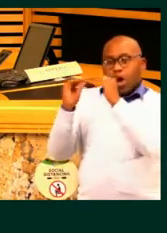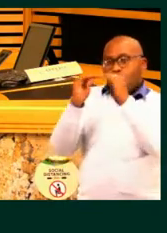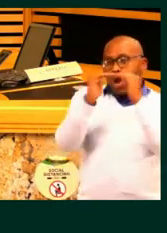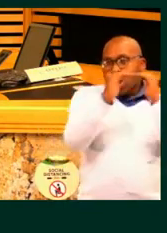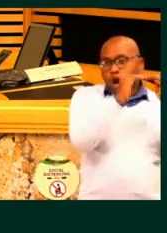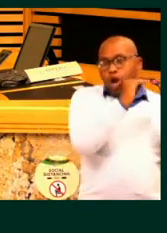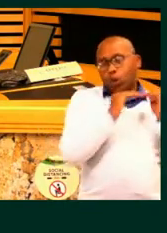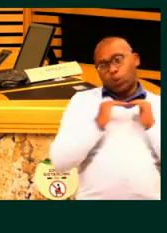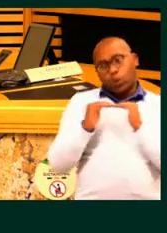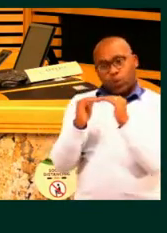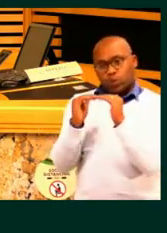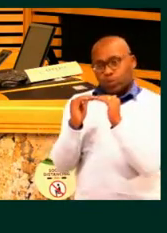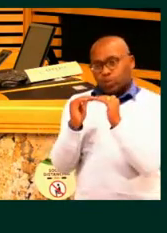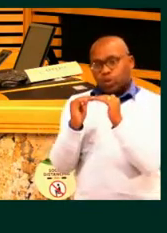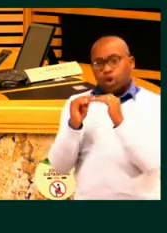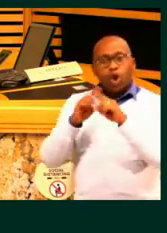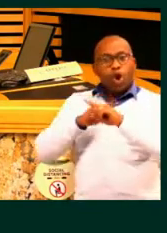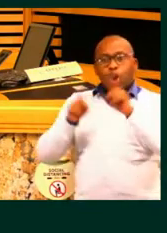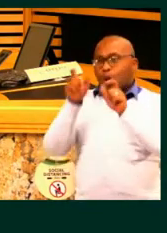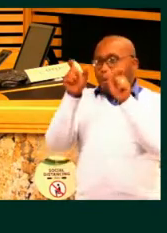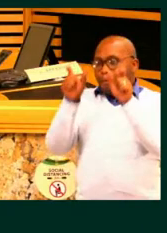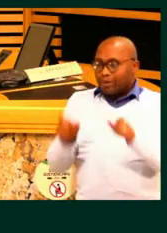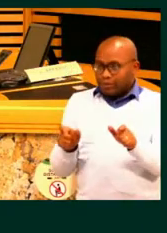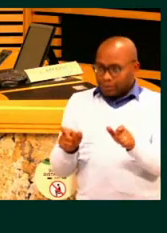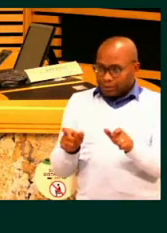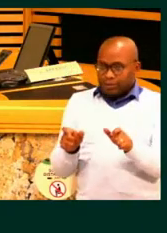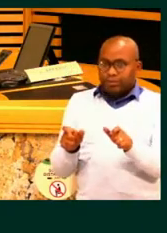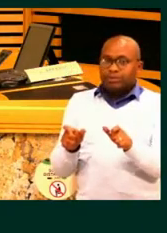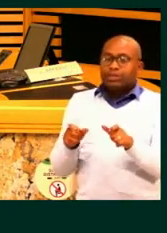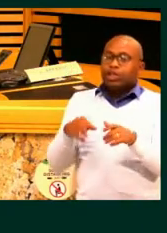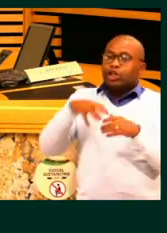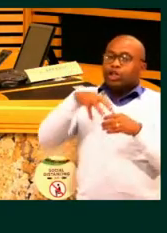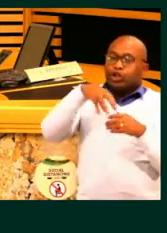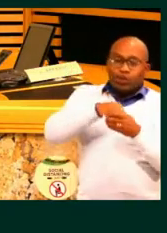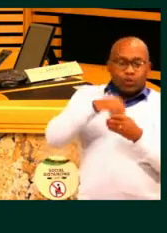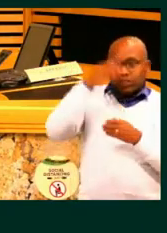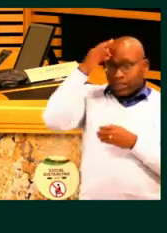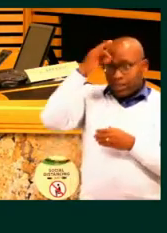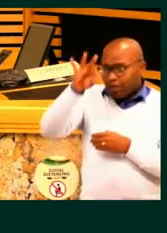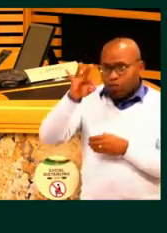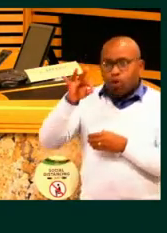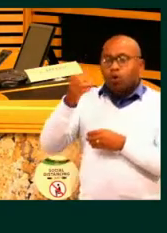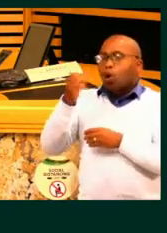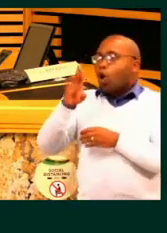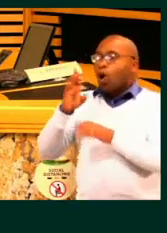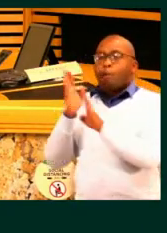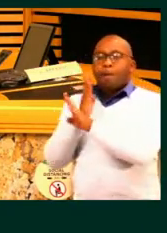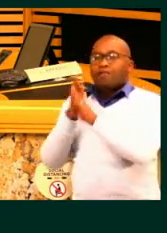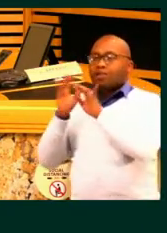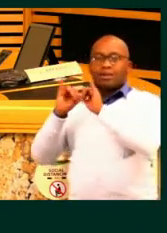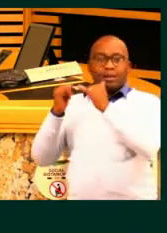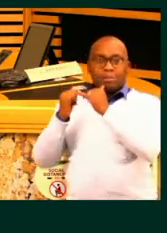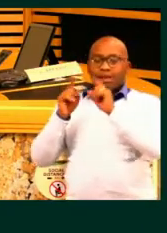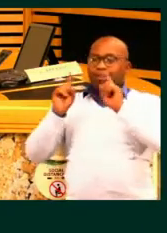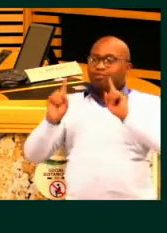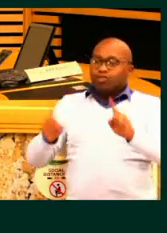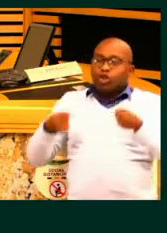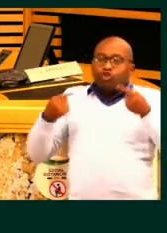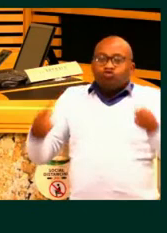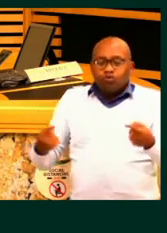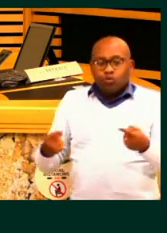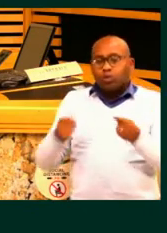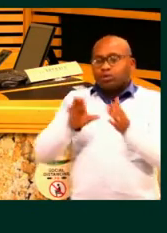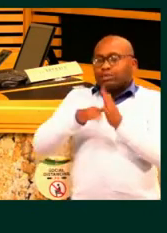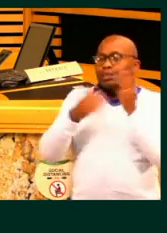law no person honorable members including the state and private companies May unfairly discriminate directly